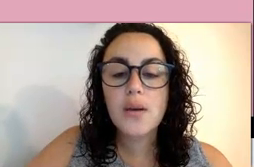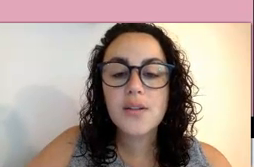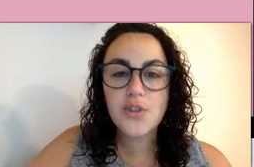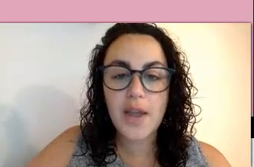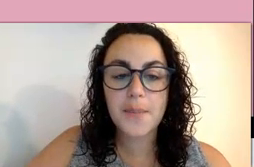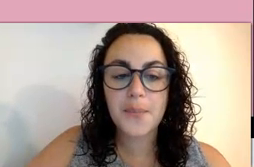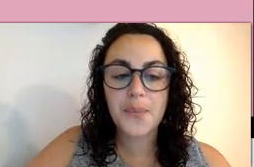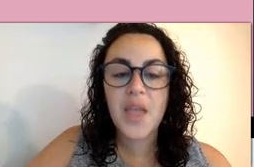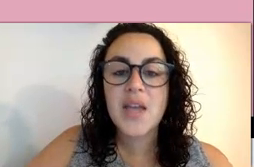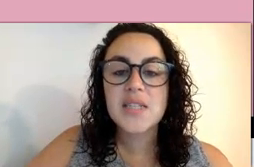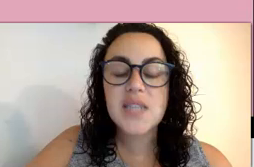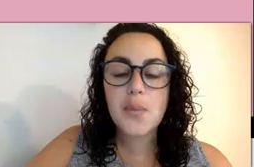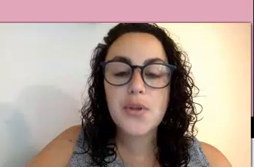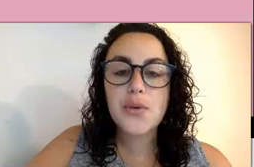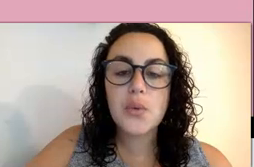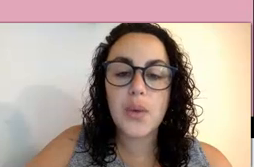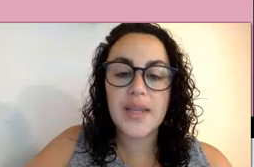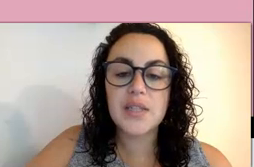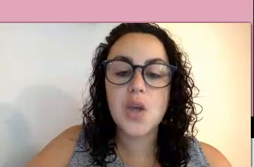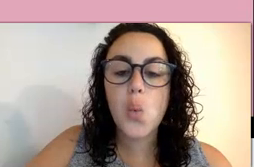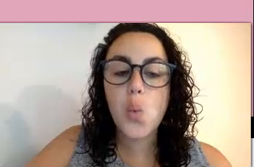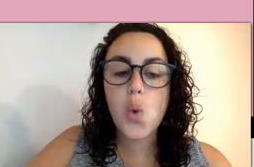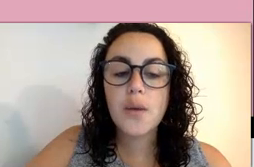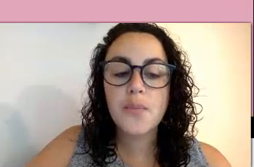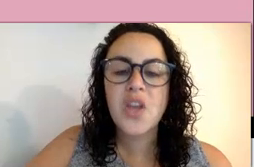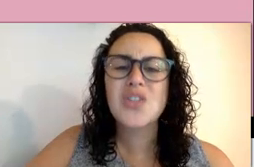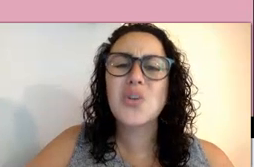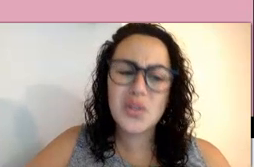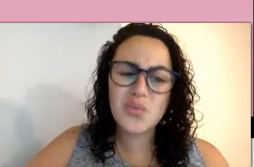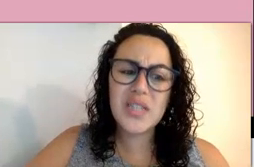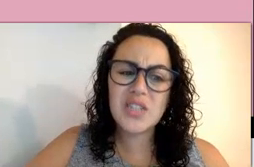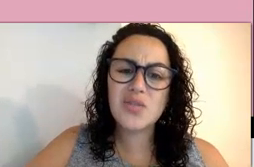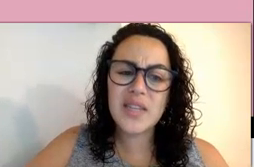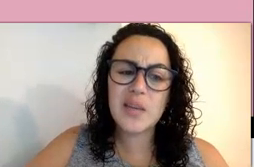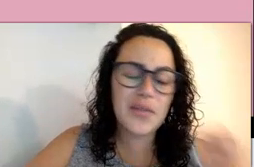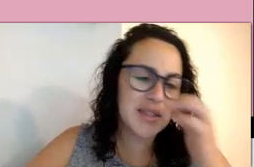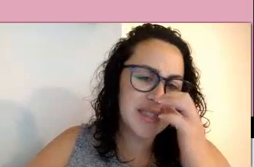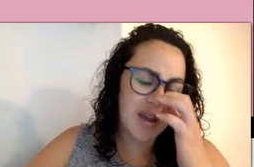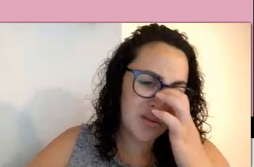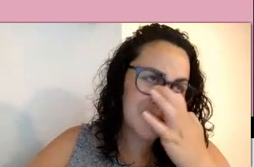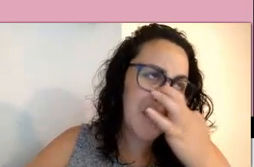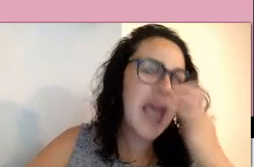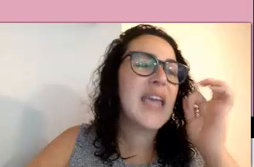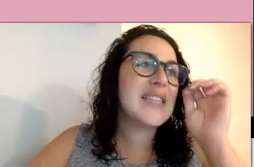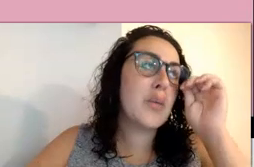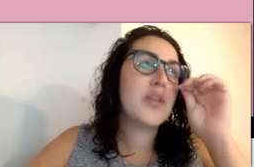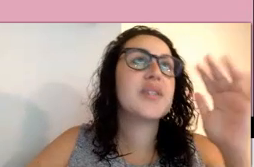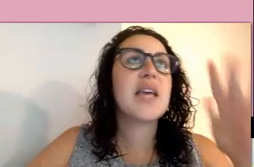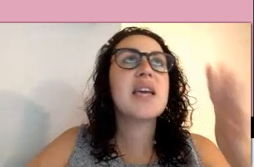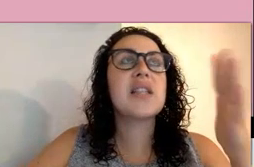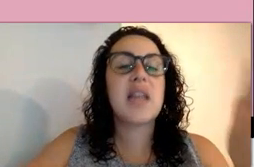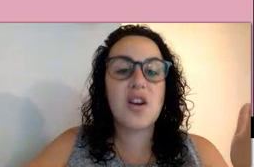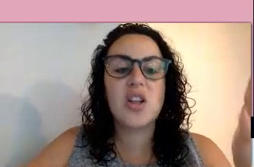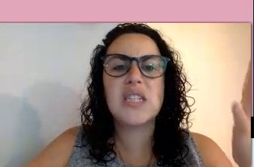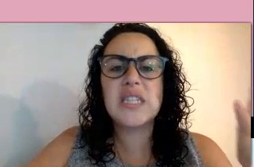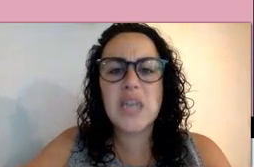W. You try. W, wind, W. So what's really tricky about this sound is that when you